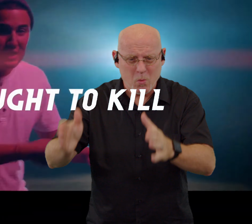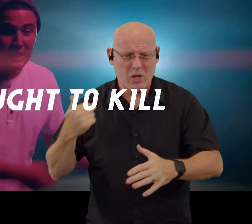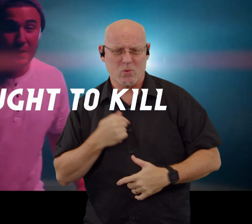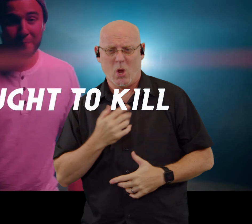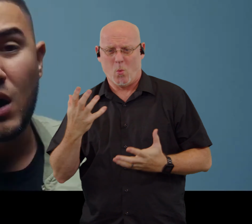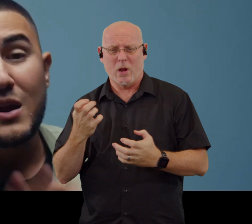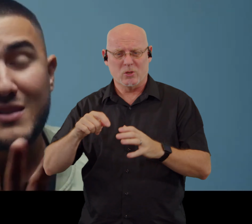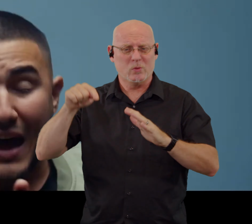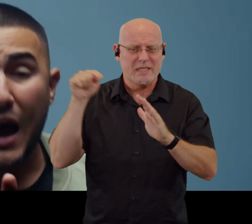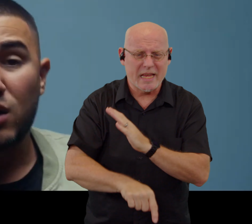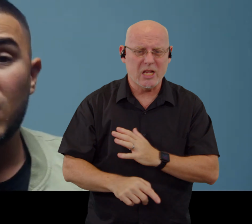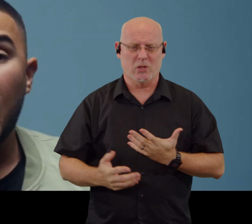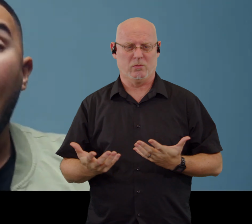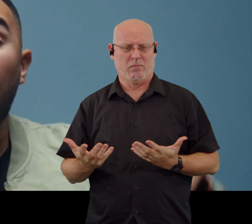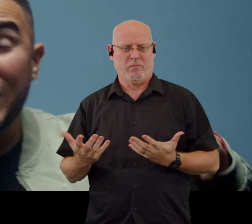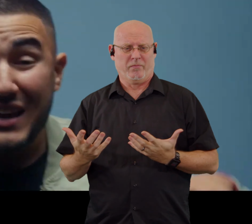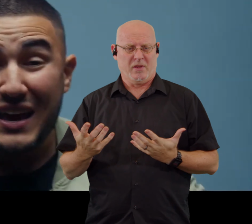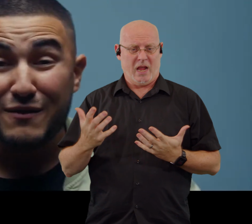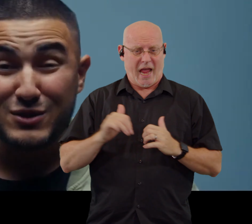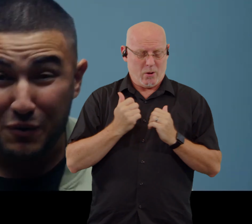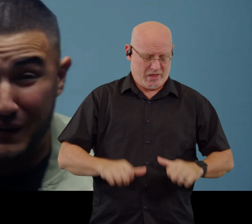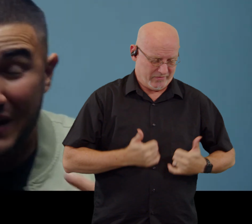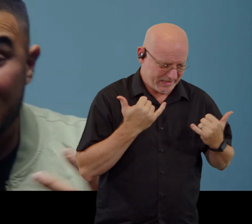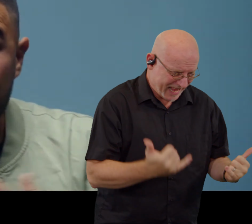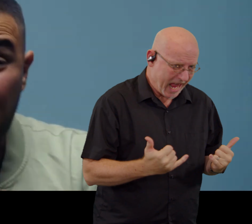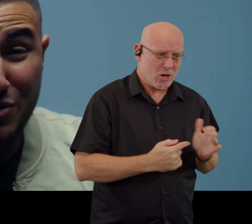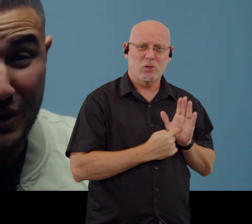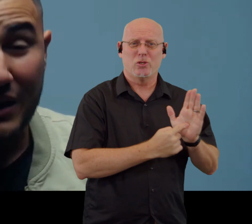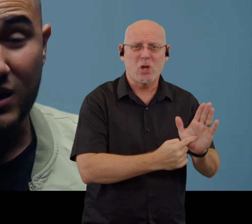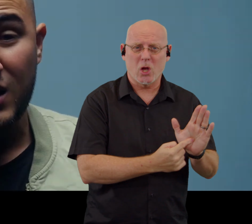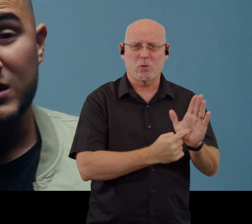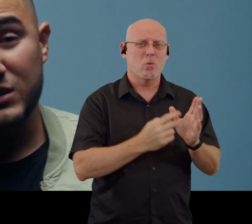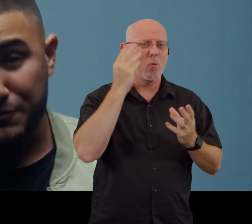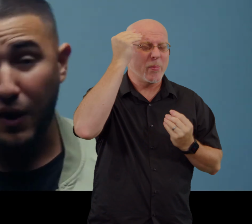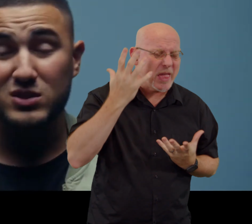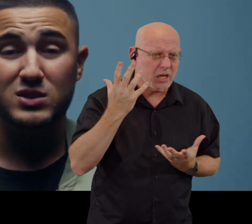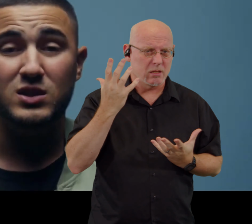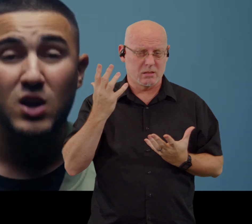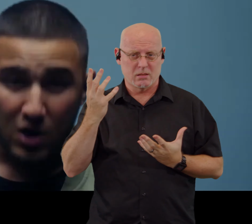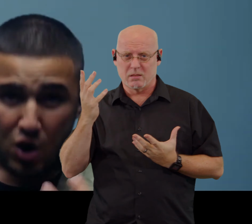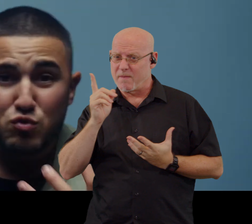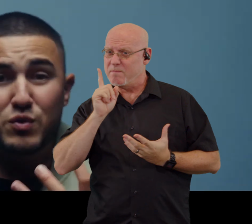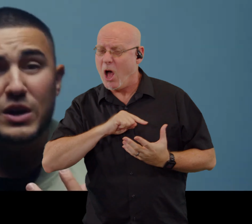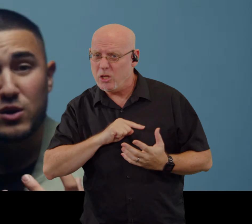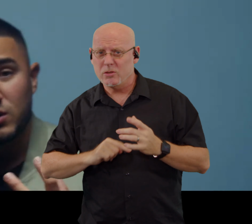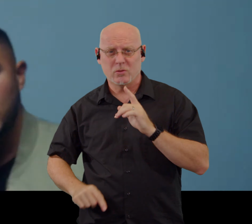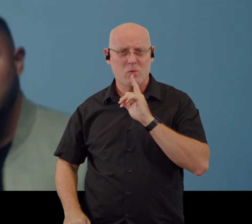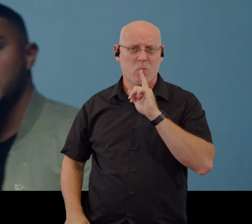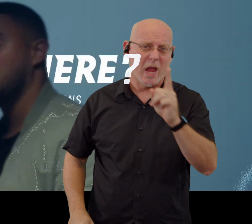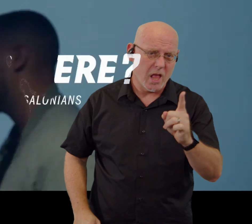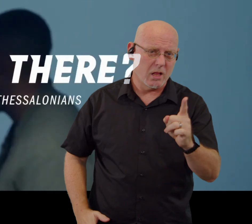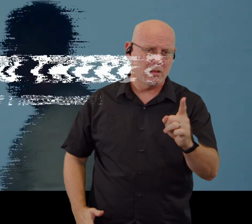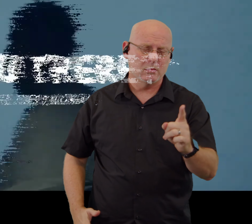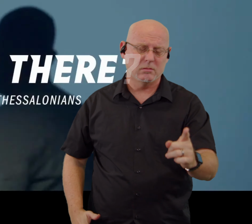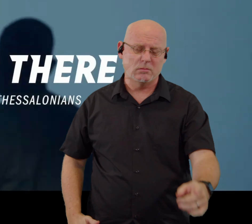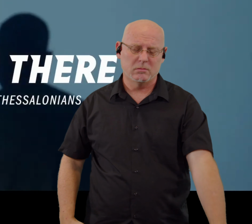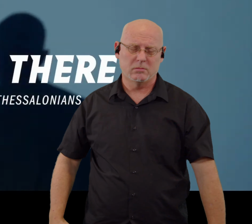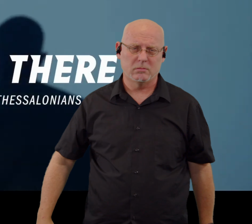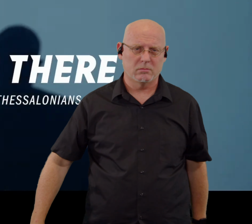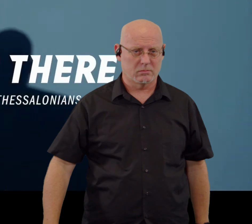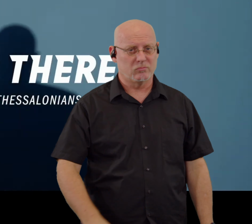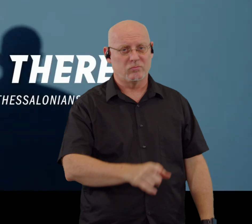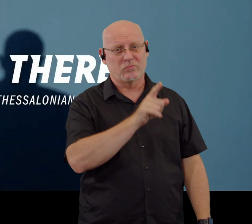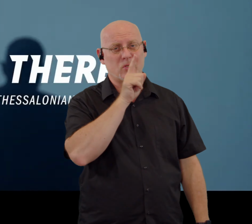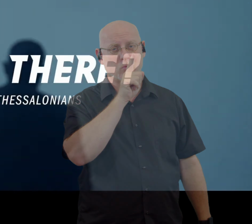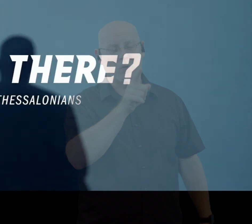sought to kill. Now, how we live is a reflection if we think this is false or real. It's real.